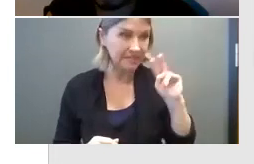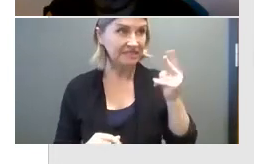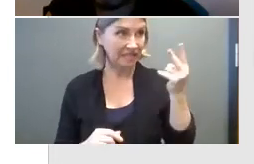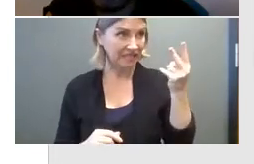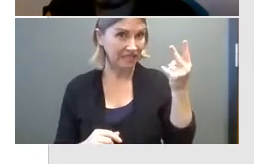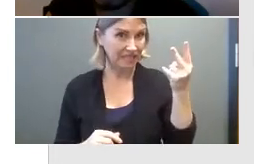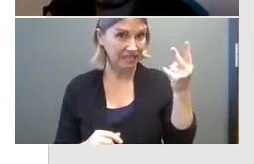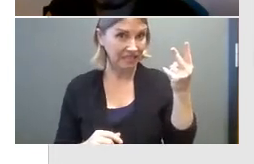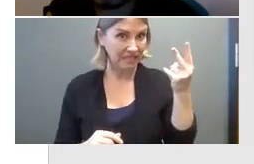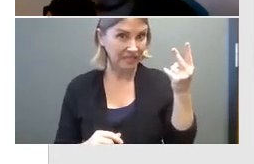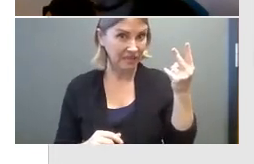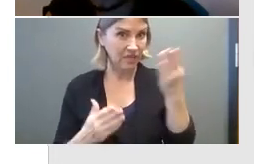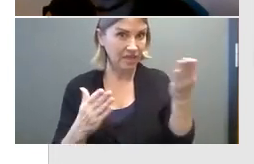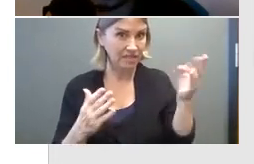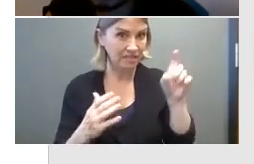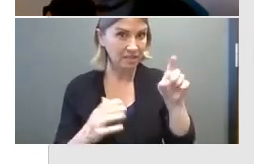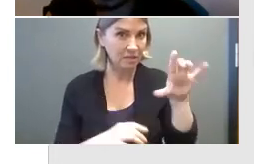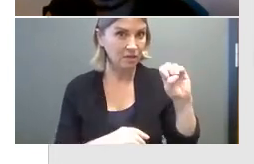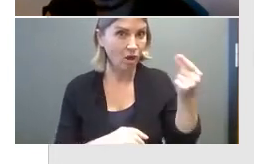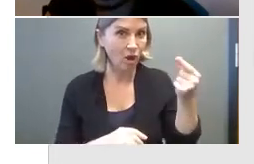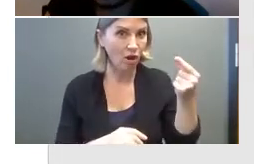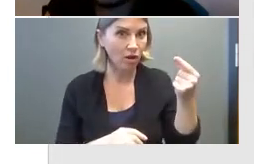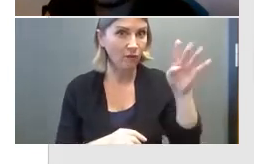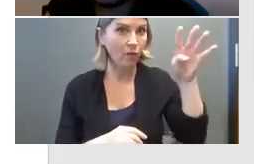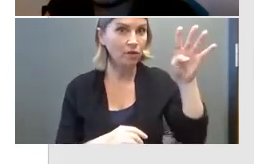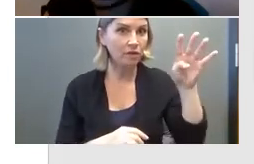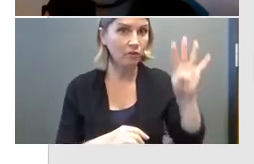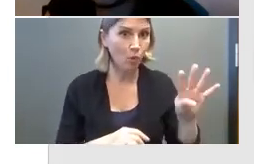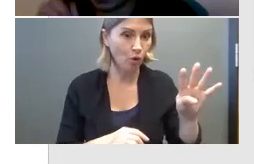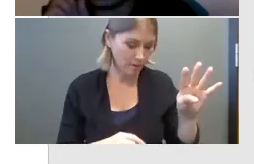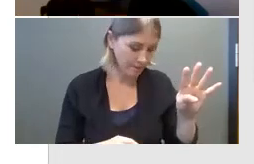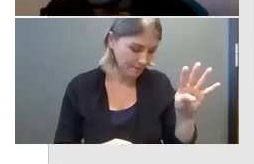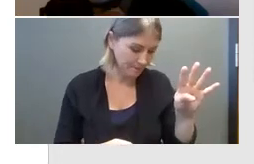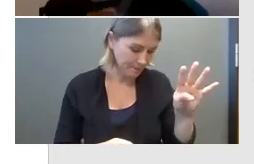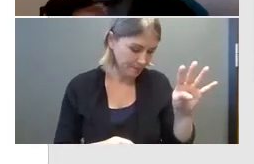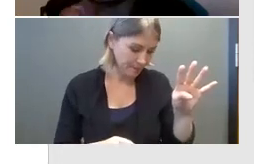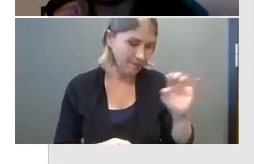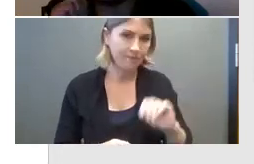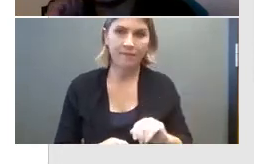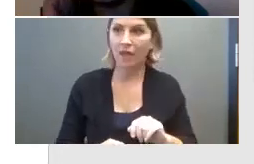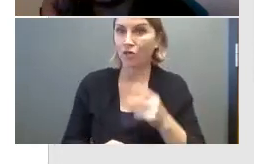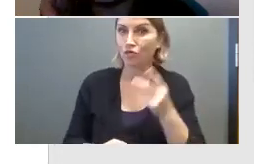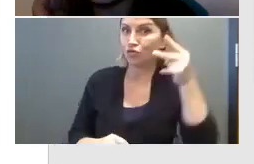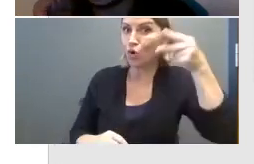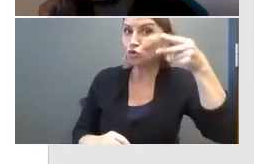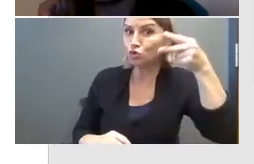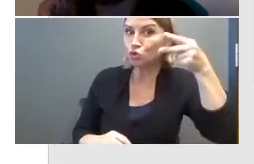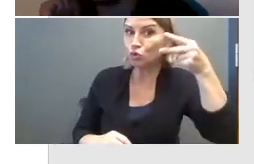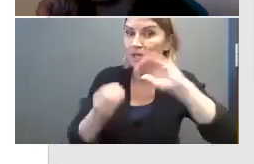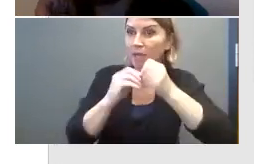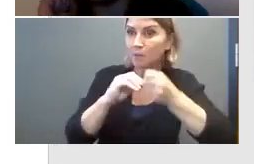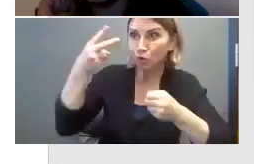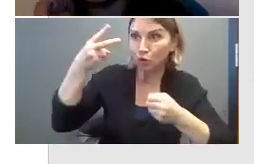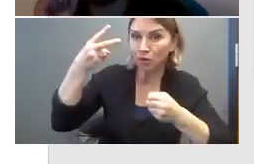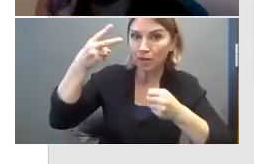also seems to be log to the power of 4. They are different. You need to go through the slides